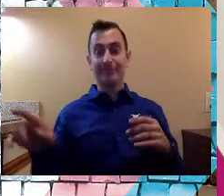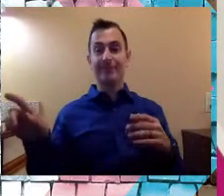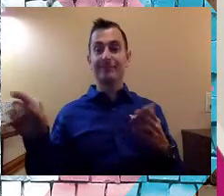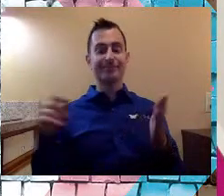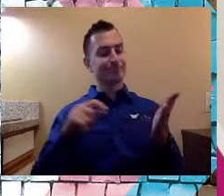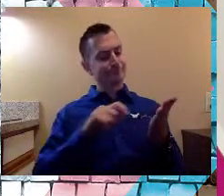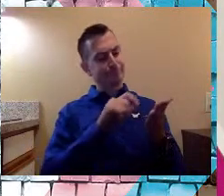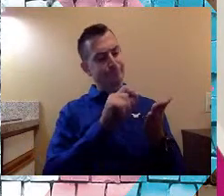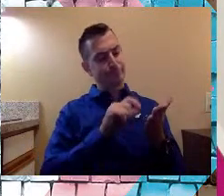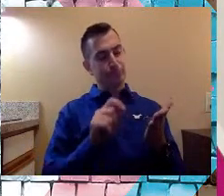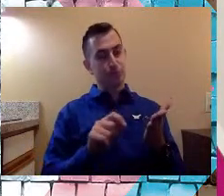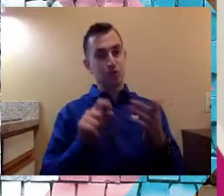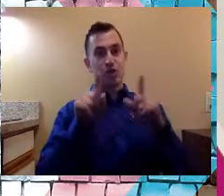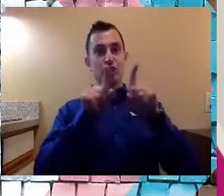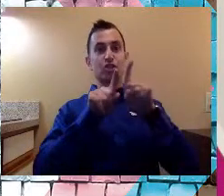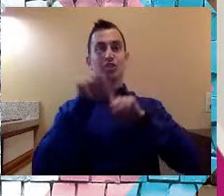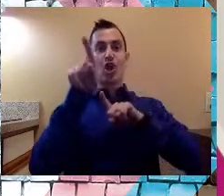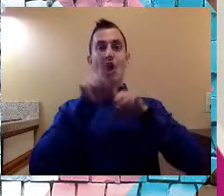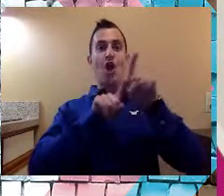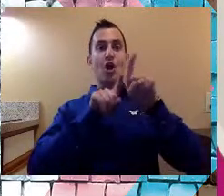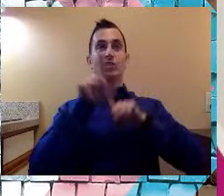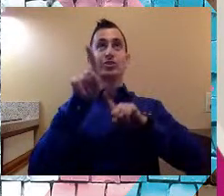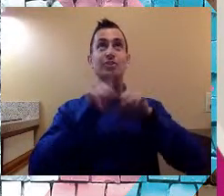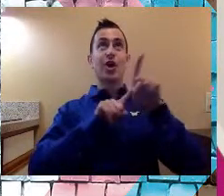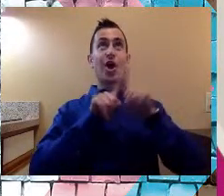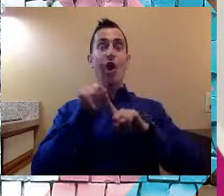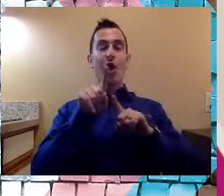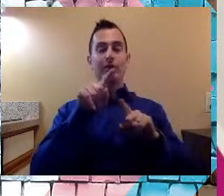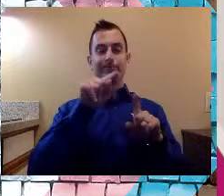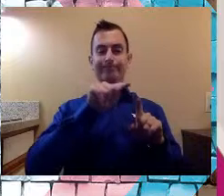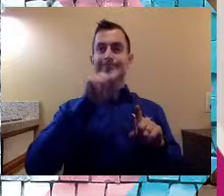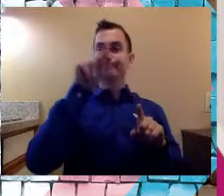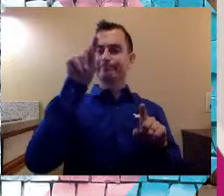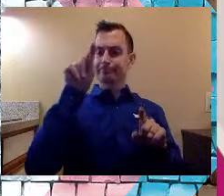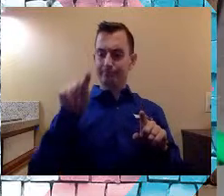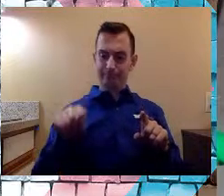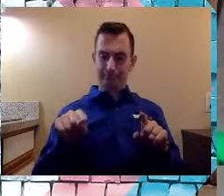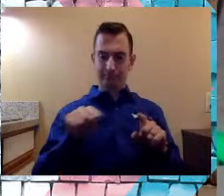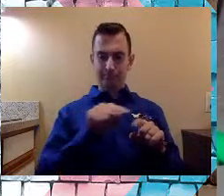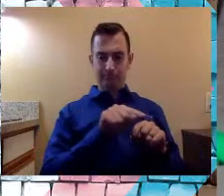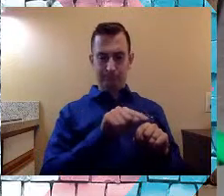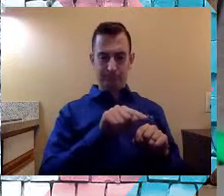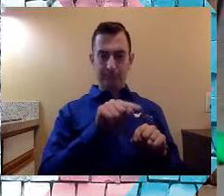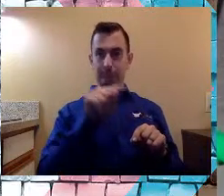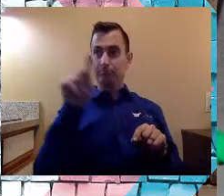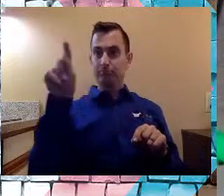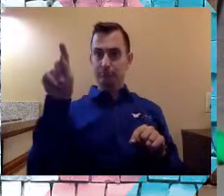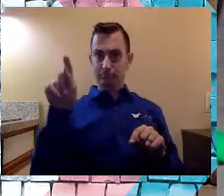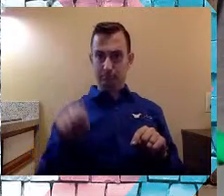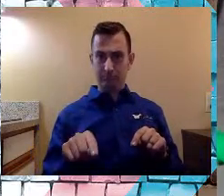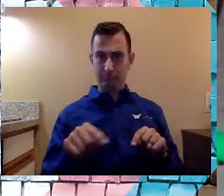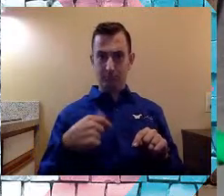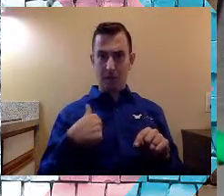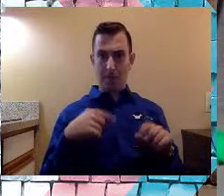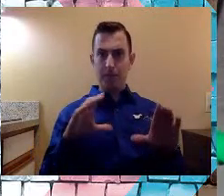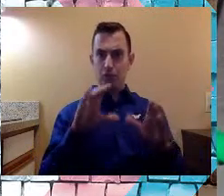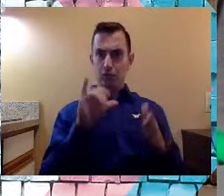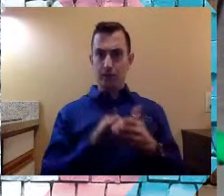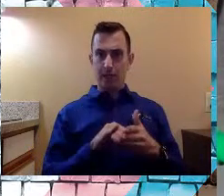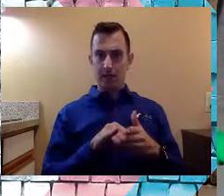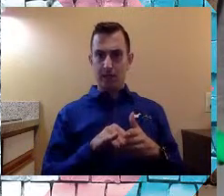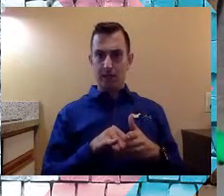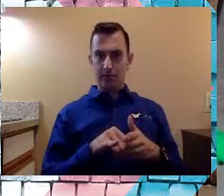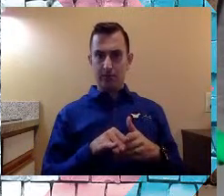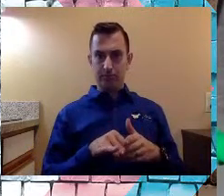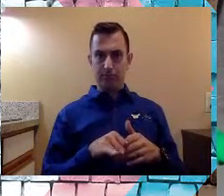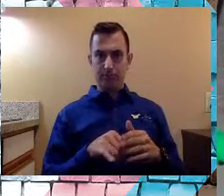could freehand the star, which means you're just gonna draw it, you're not gonna trace anything, and I think that's what I'm gonna do. And I'm going